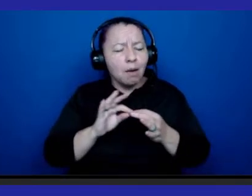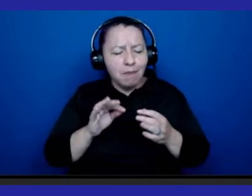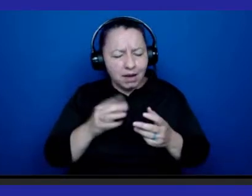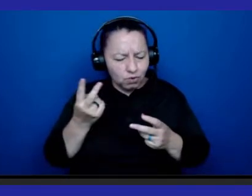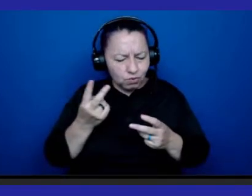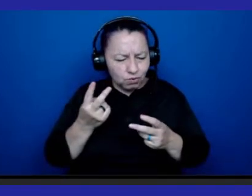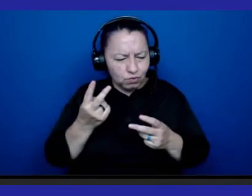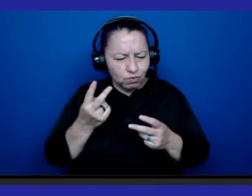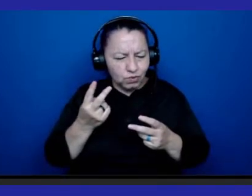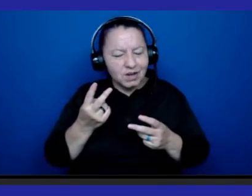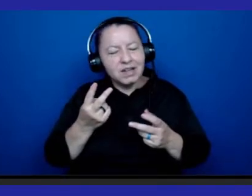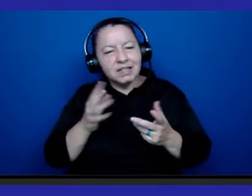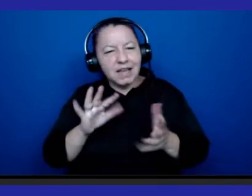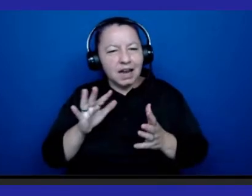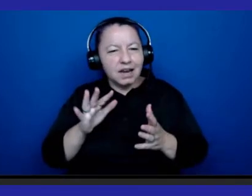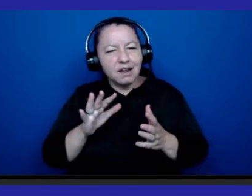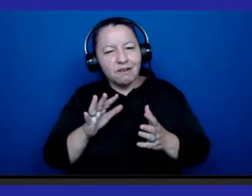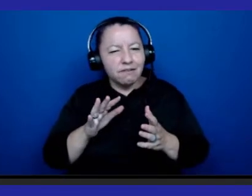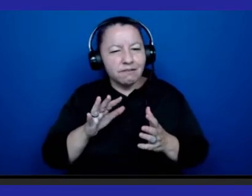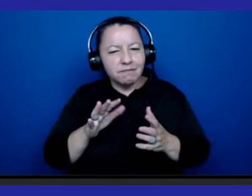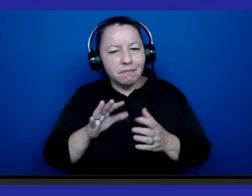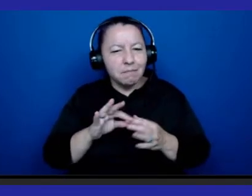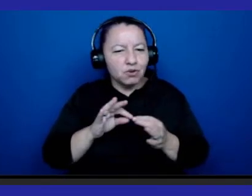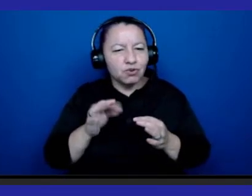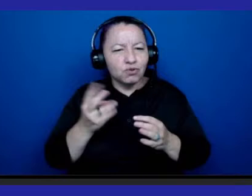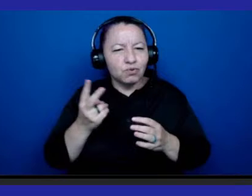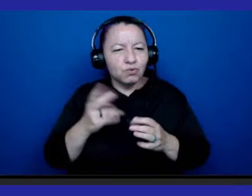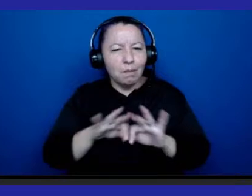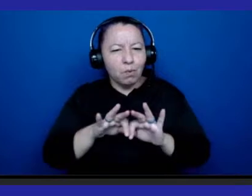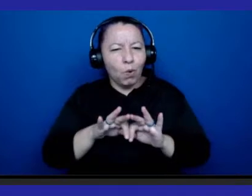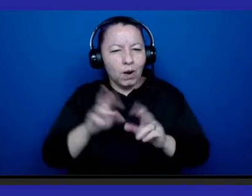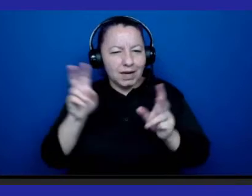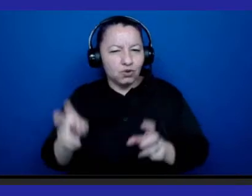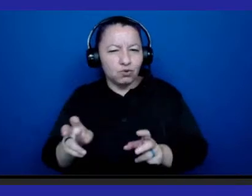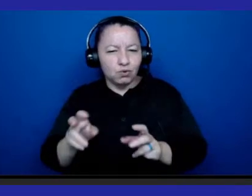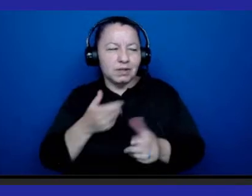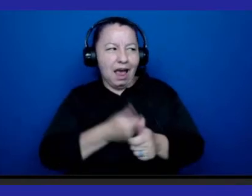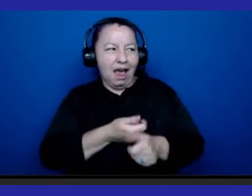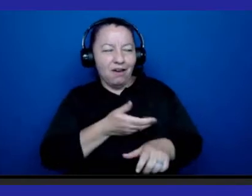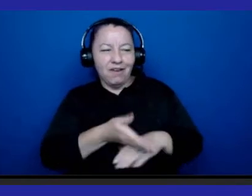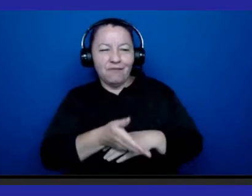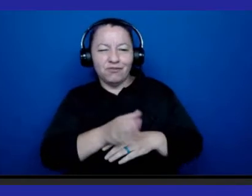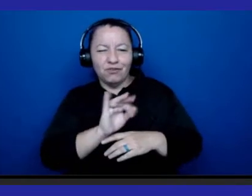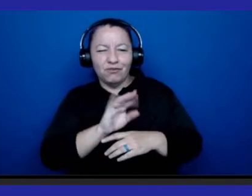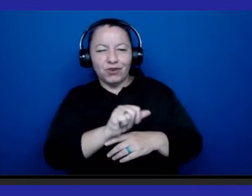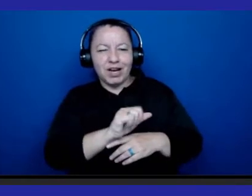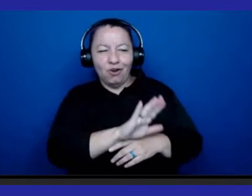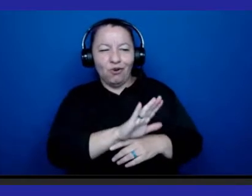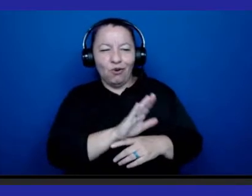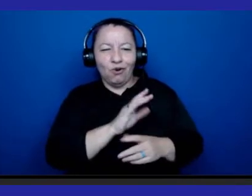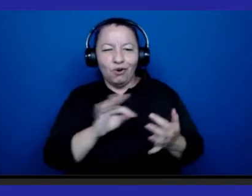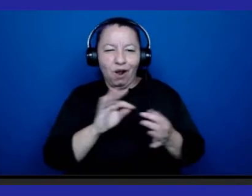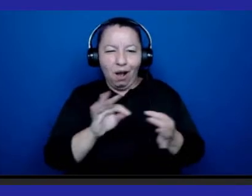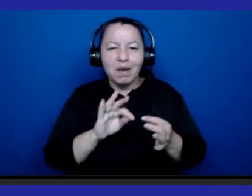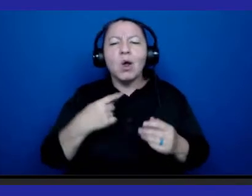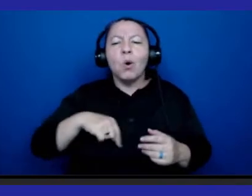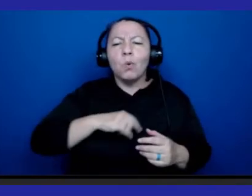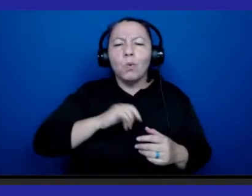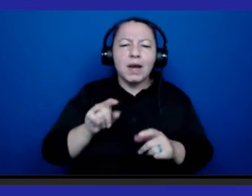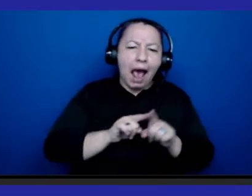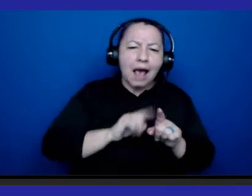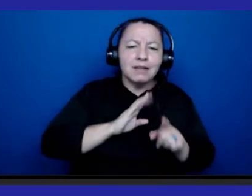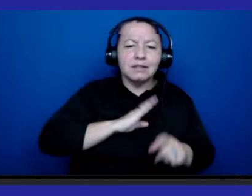that I think, following up on Frida's comment, that we as a board really would like to know more about it and be